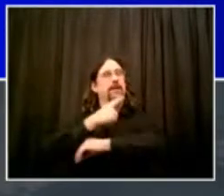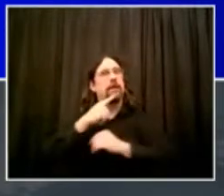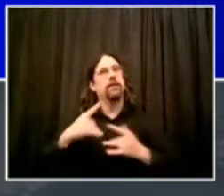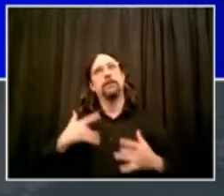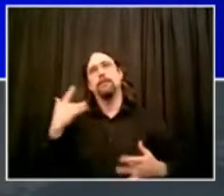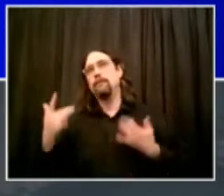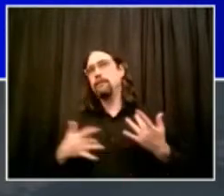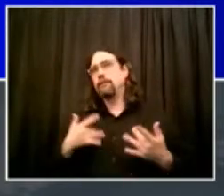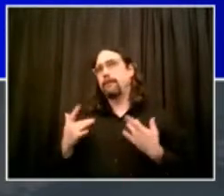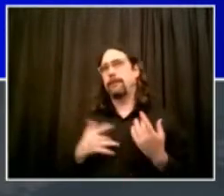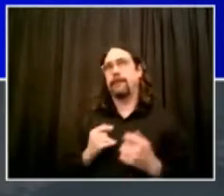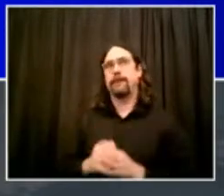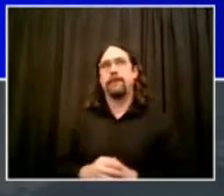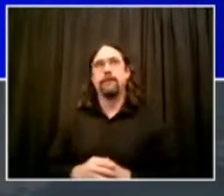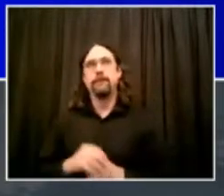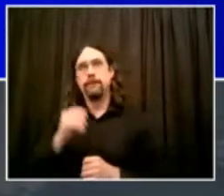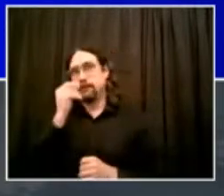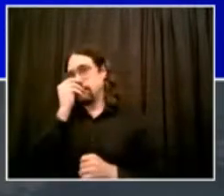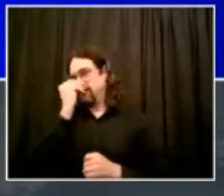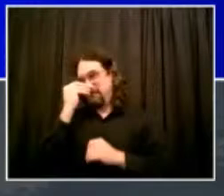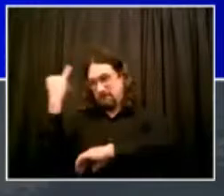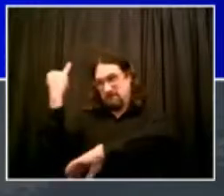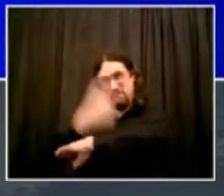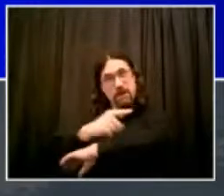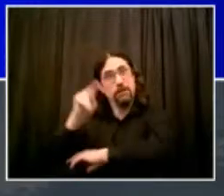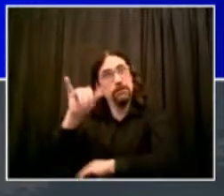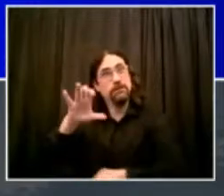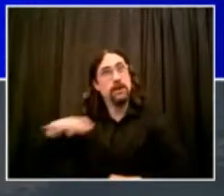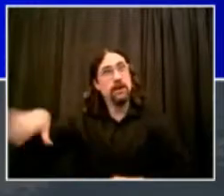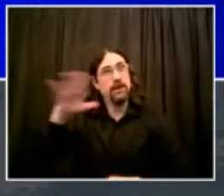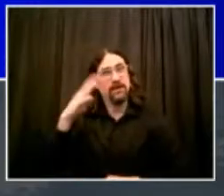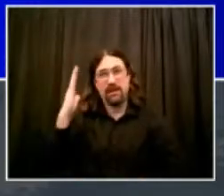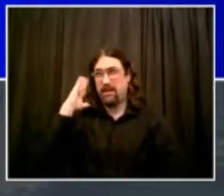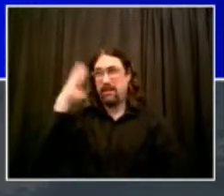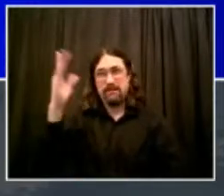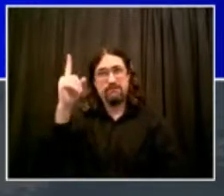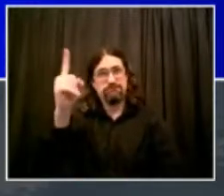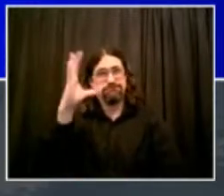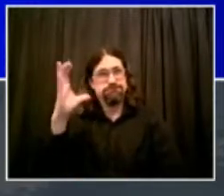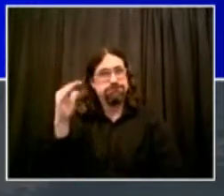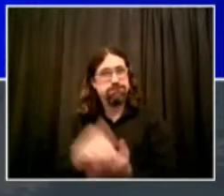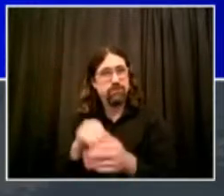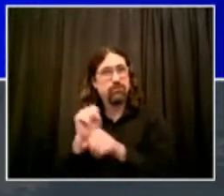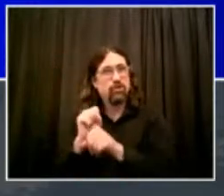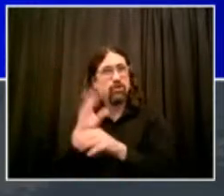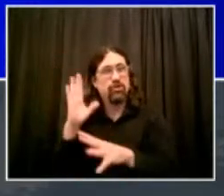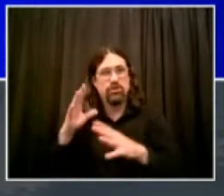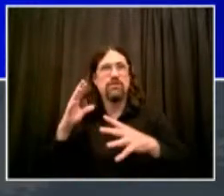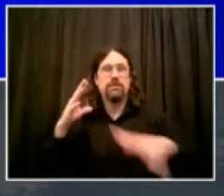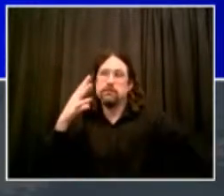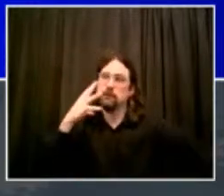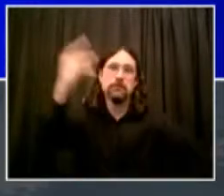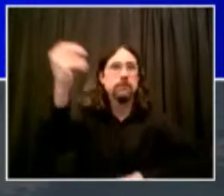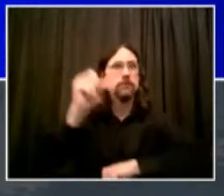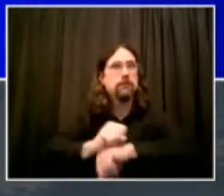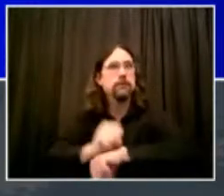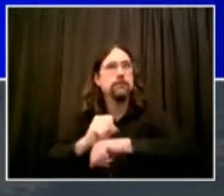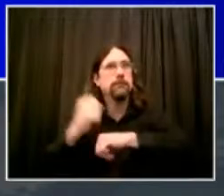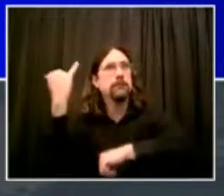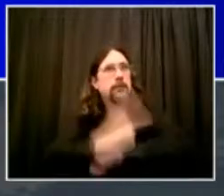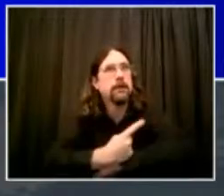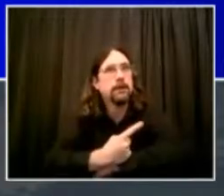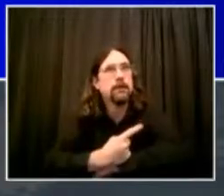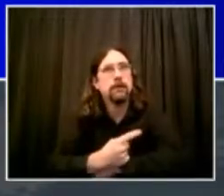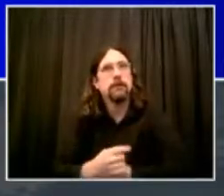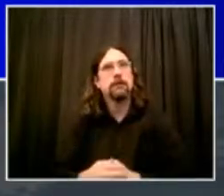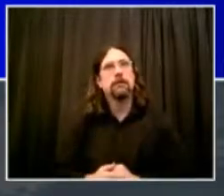as we begin the restart, it will not be business as usual. There's work to be done. We have to help businesses to do this right.